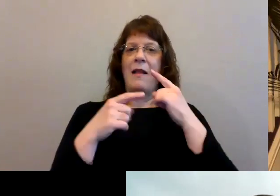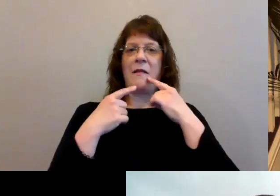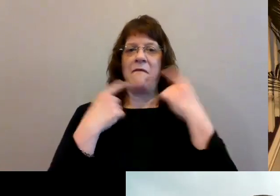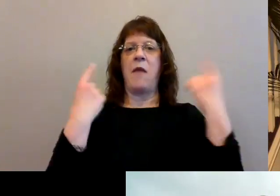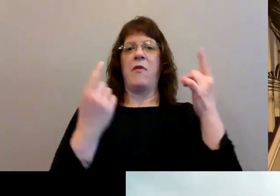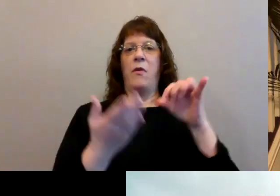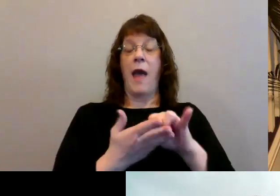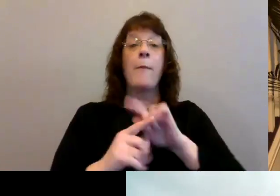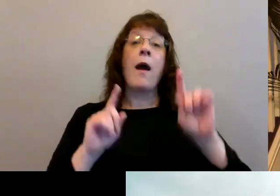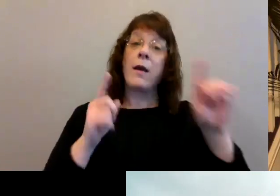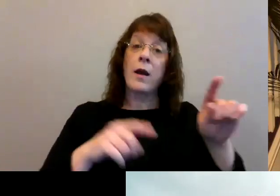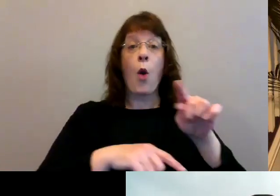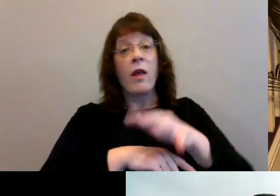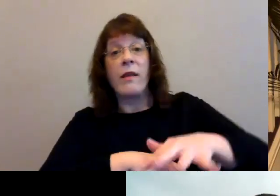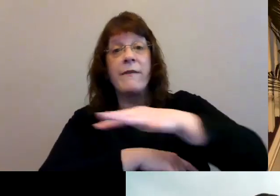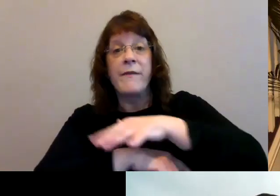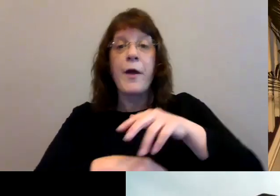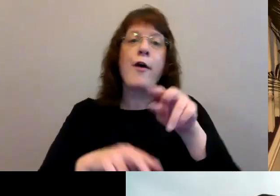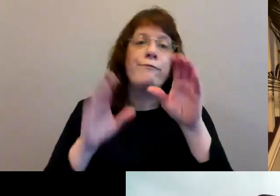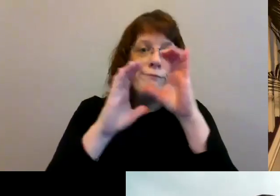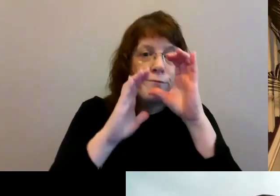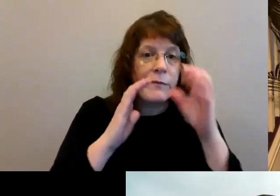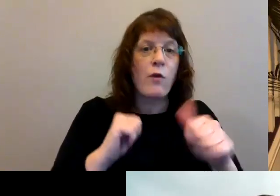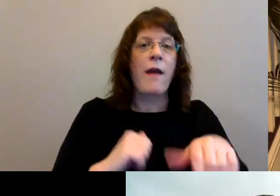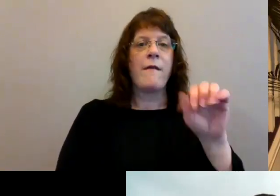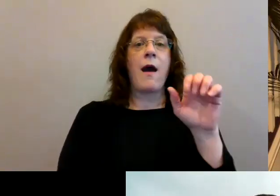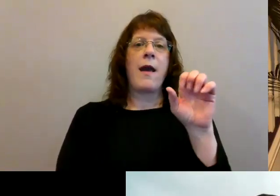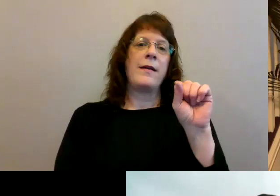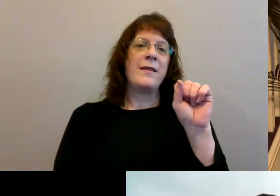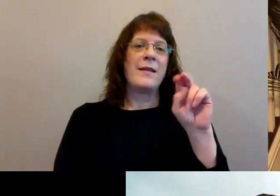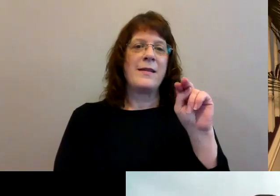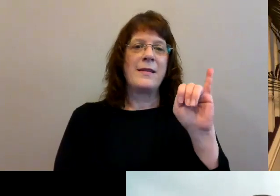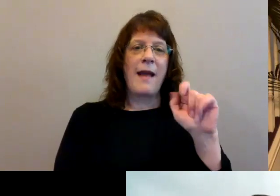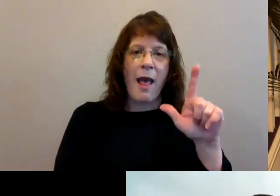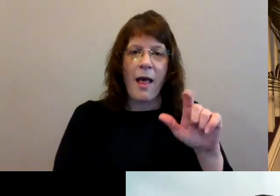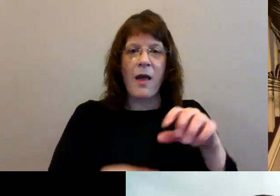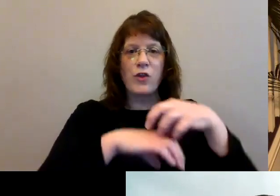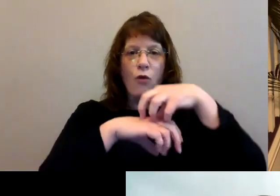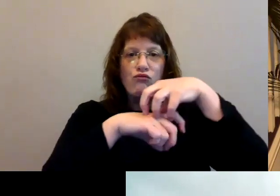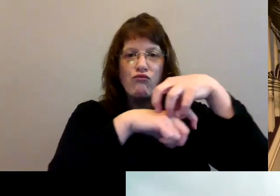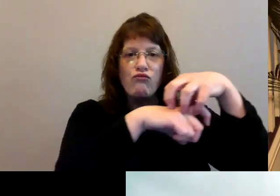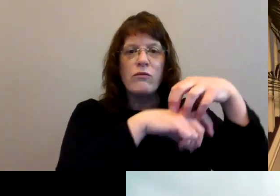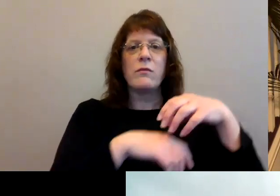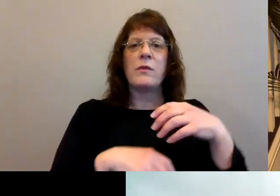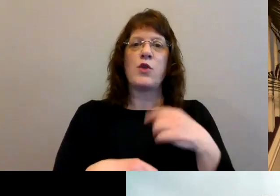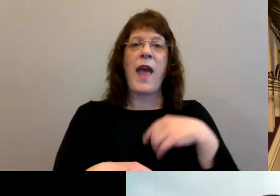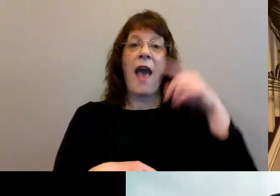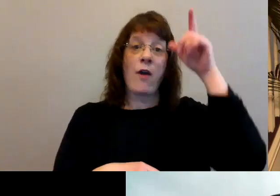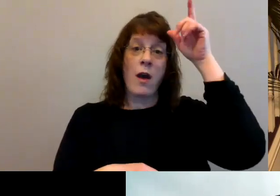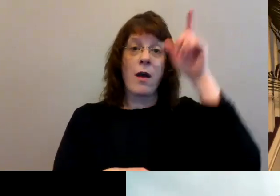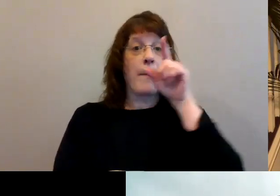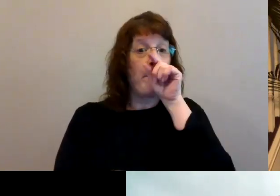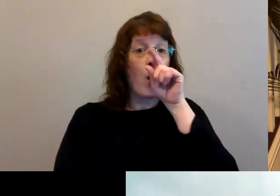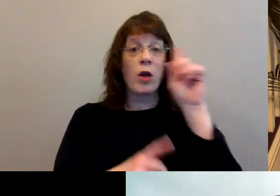field and you work and you're just looking for snails or whatever or whatnot, and you have birds coming and sitting on your head, pulling